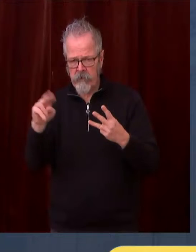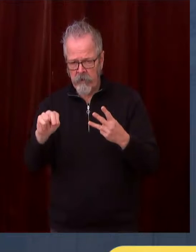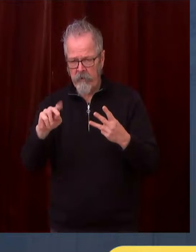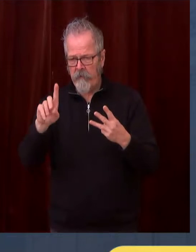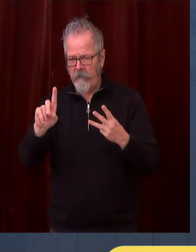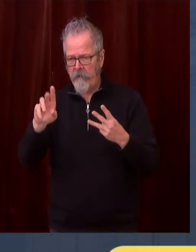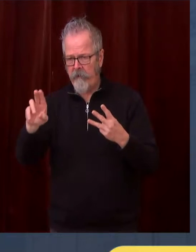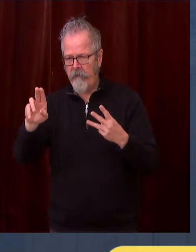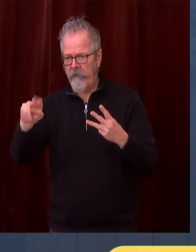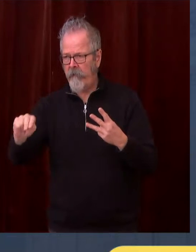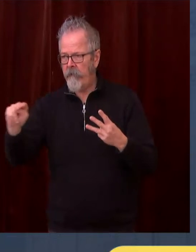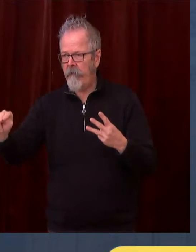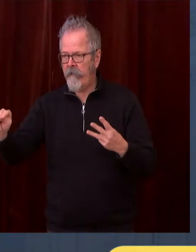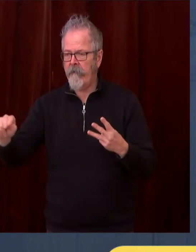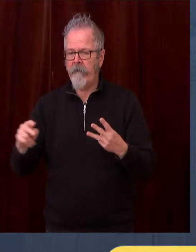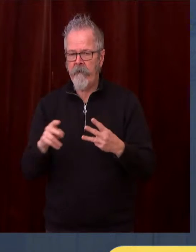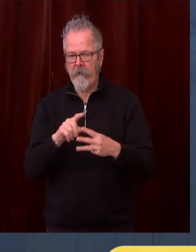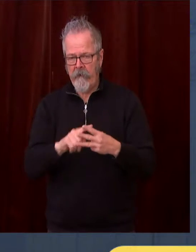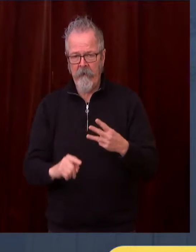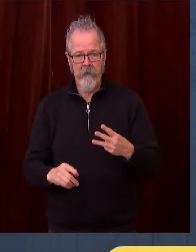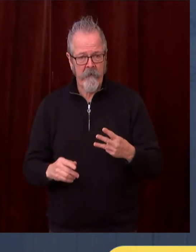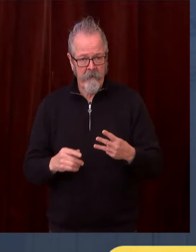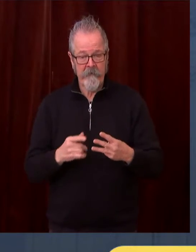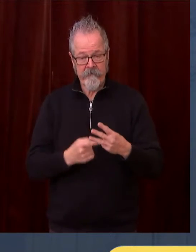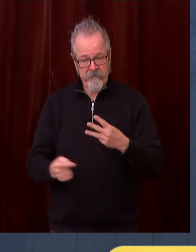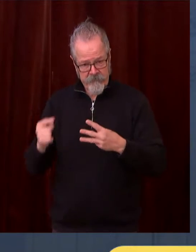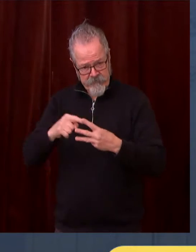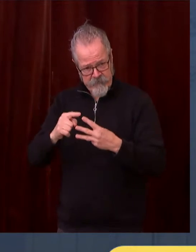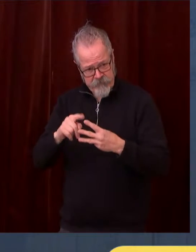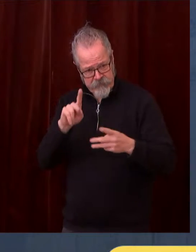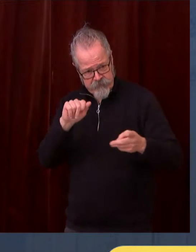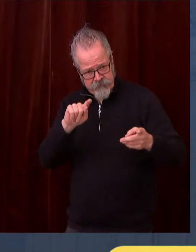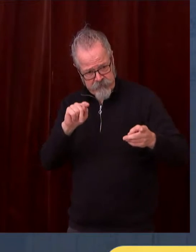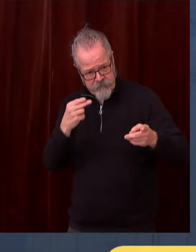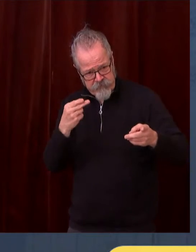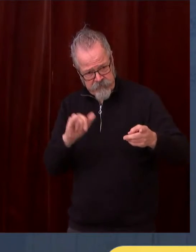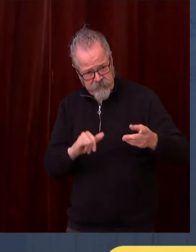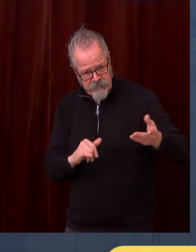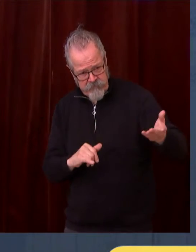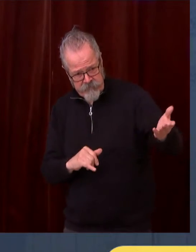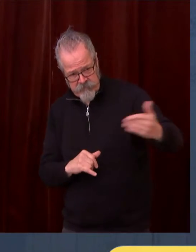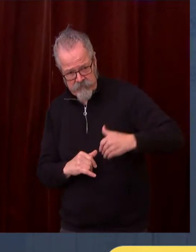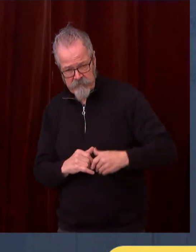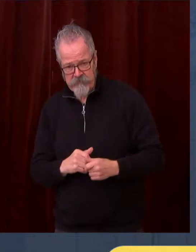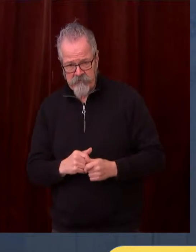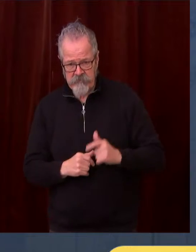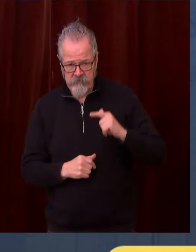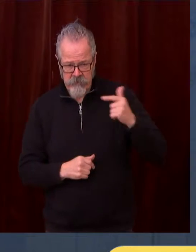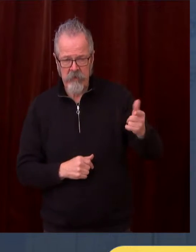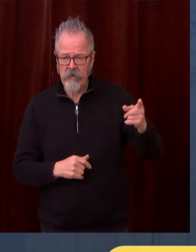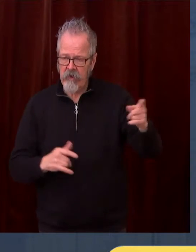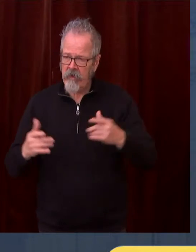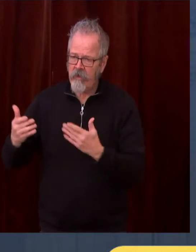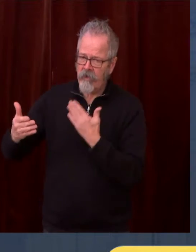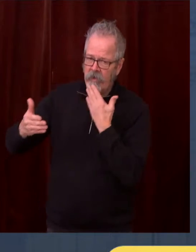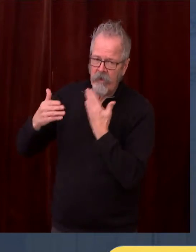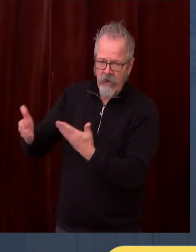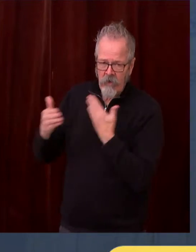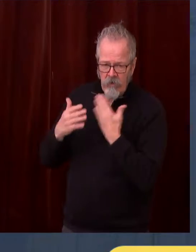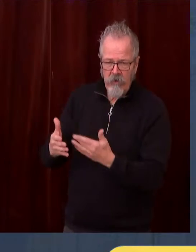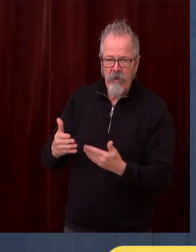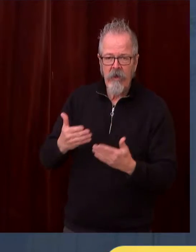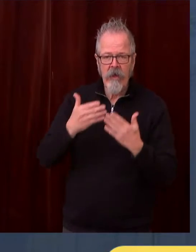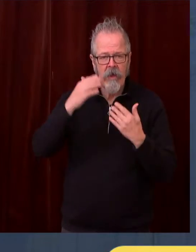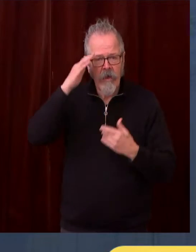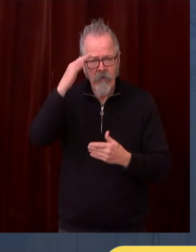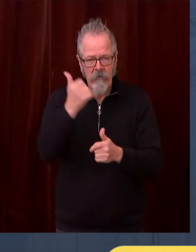Governor Inslee. Good morning, everyone. The FDA's decision to authorize the use of a COVID-19 vaccine is just an